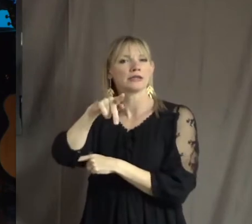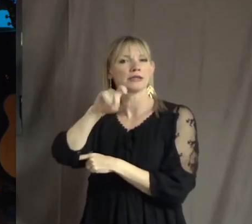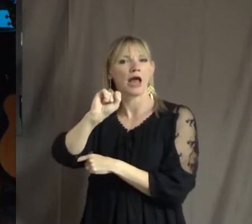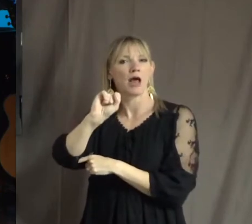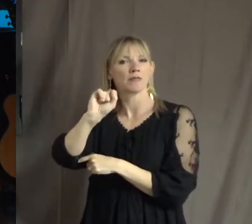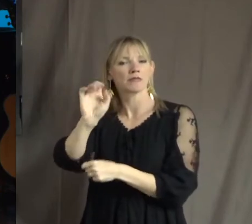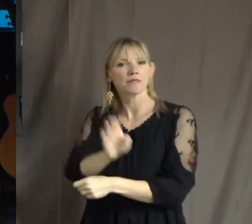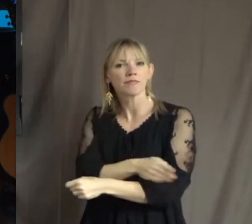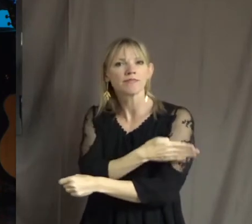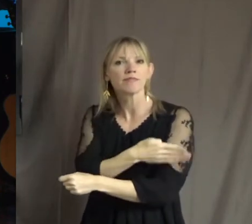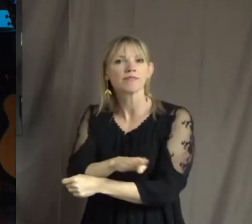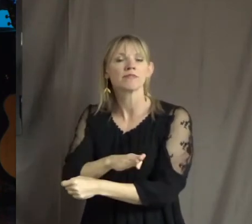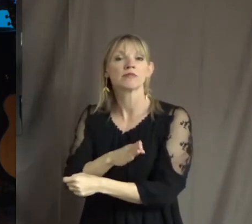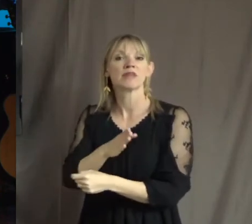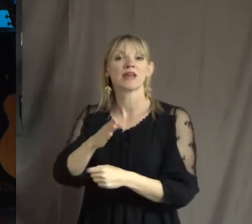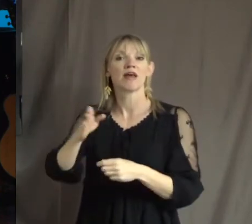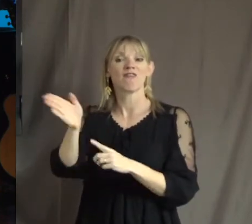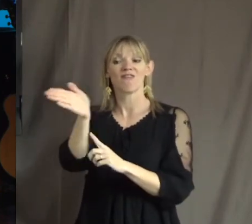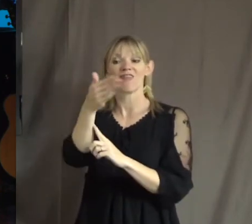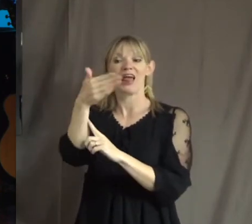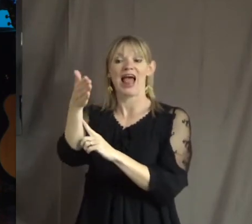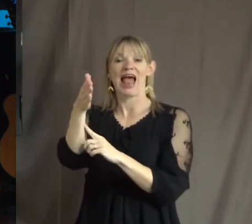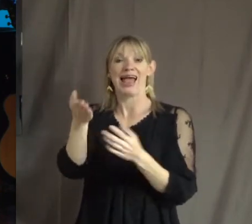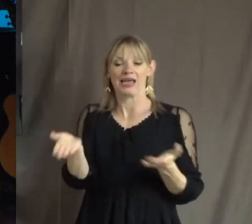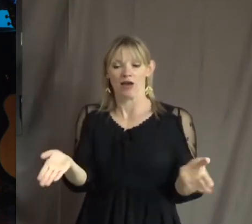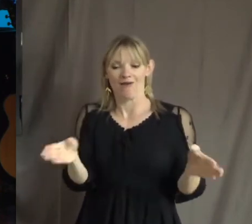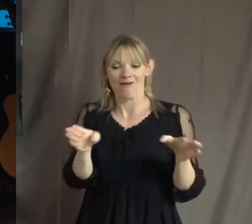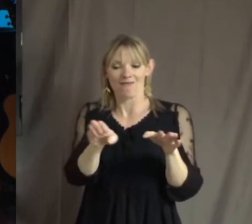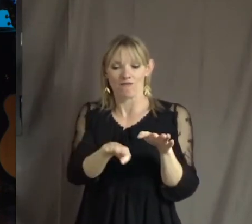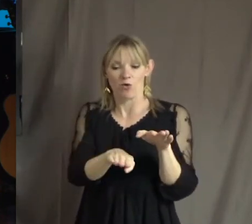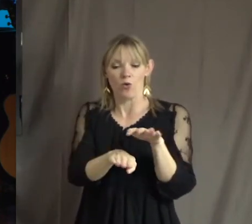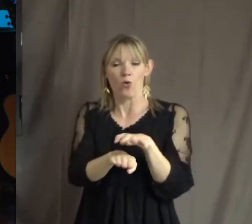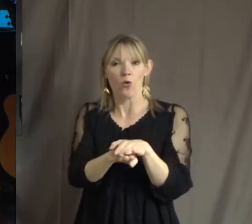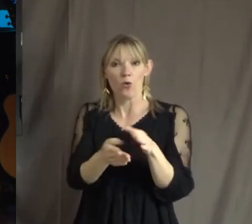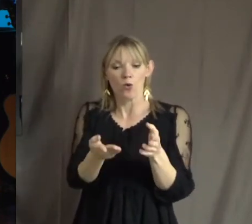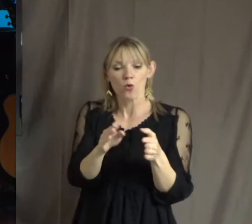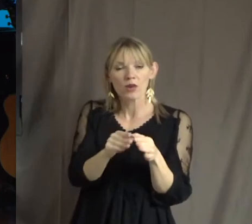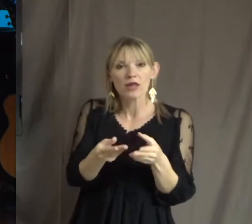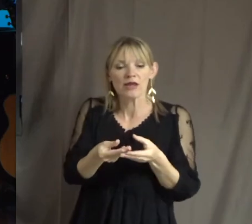flag was being folded, and it was handed to my mother.